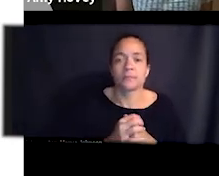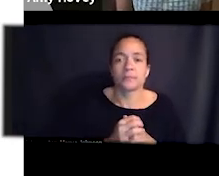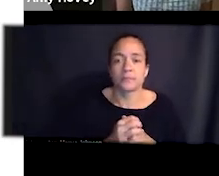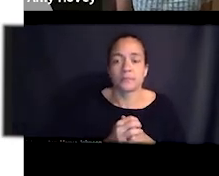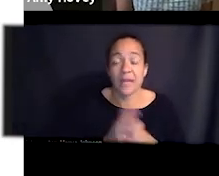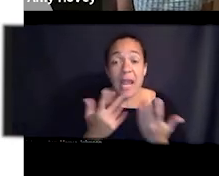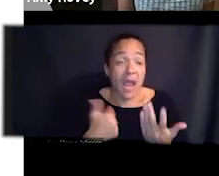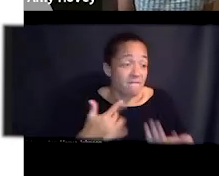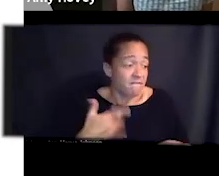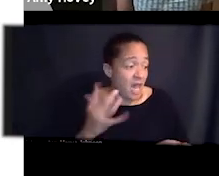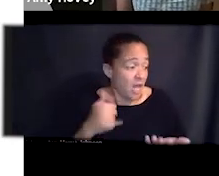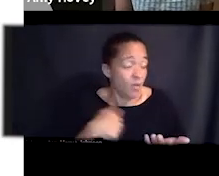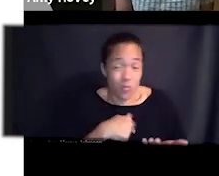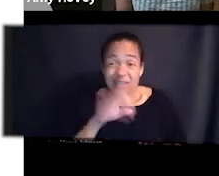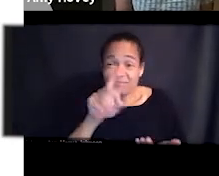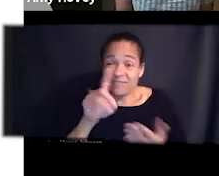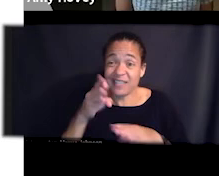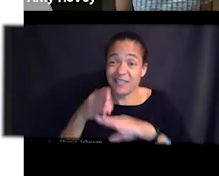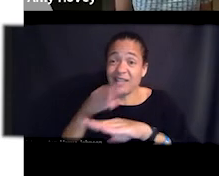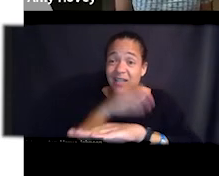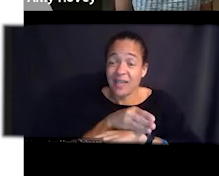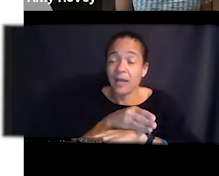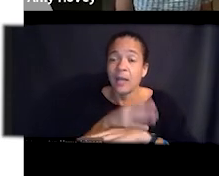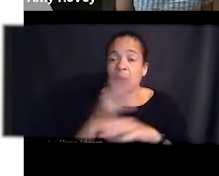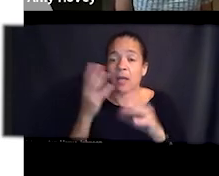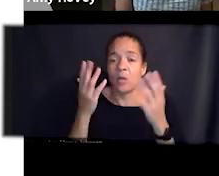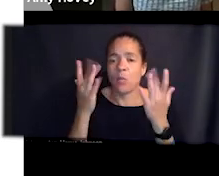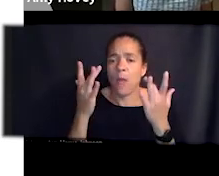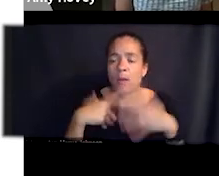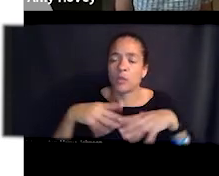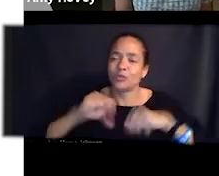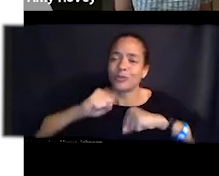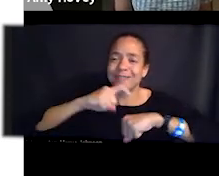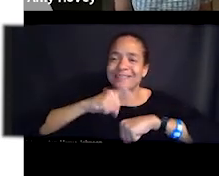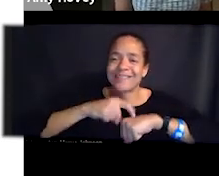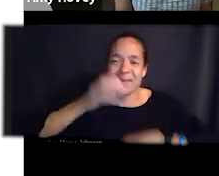better because of taking the time and listening and